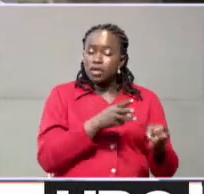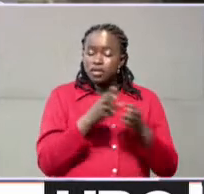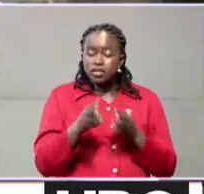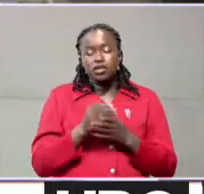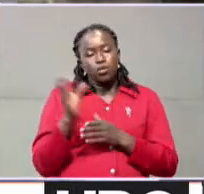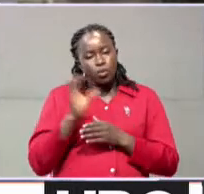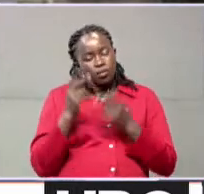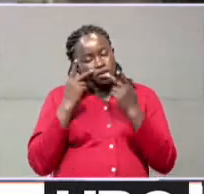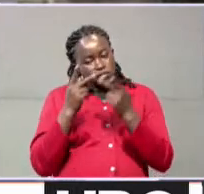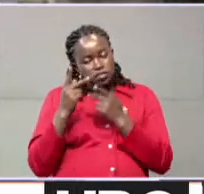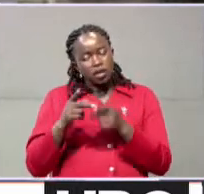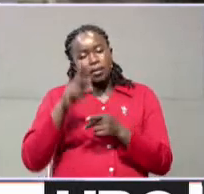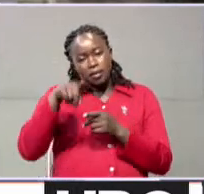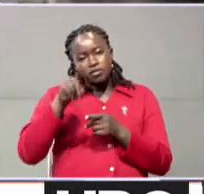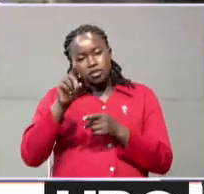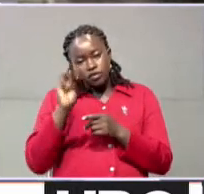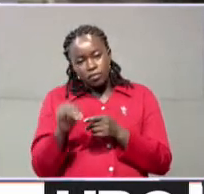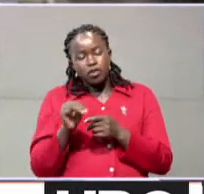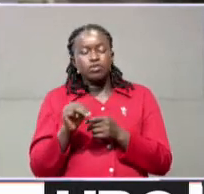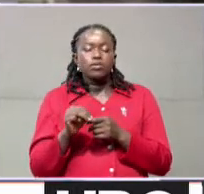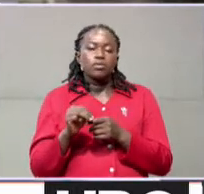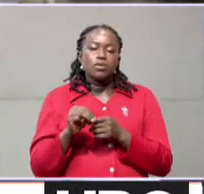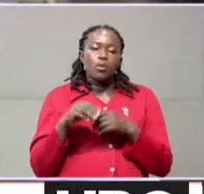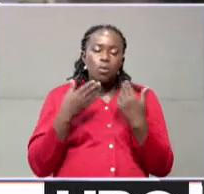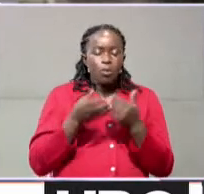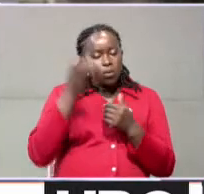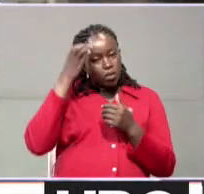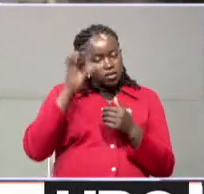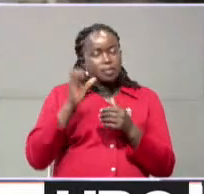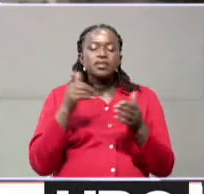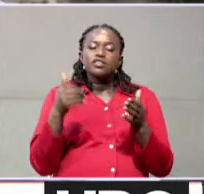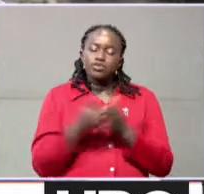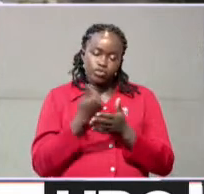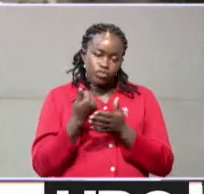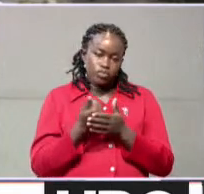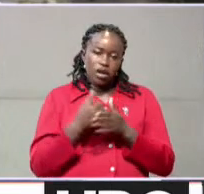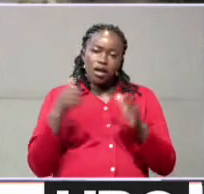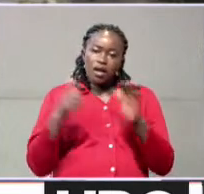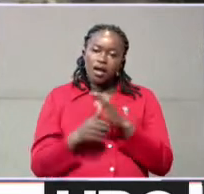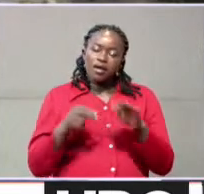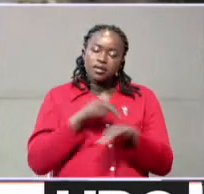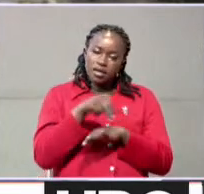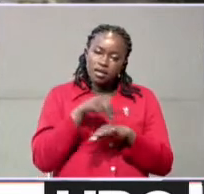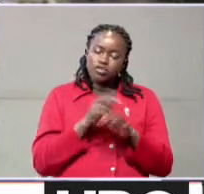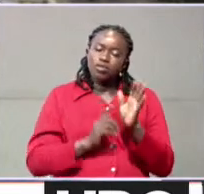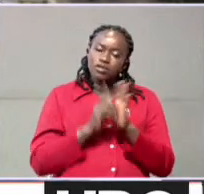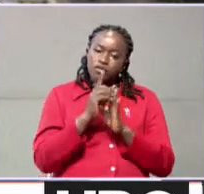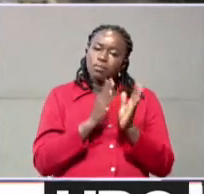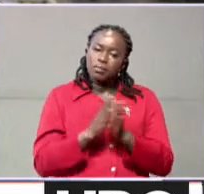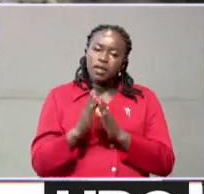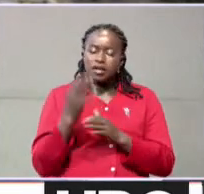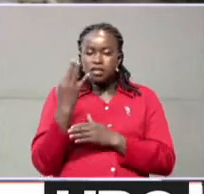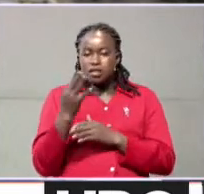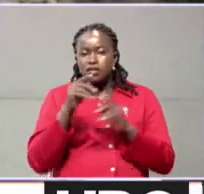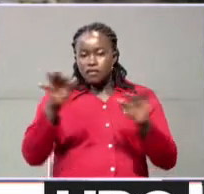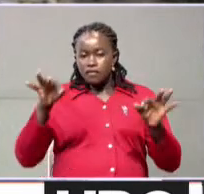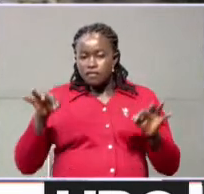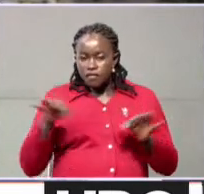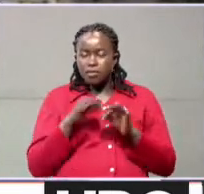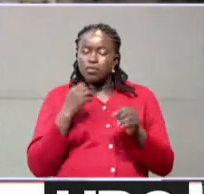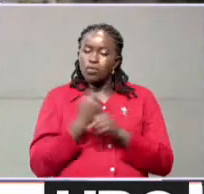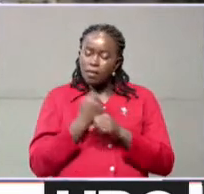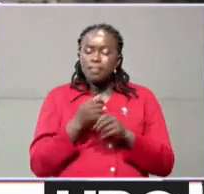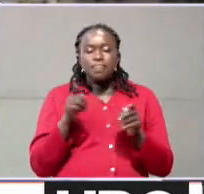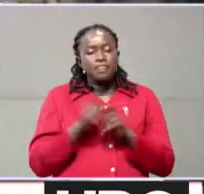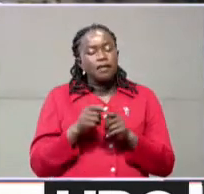committee observes that paris development model or concept is new under the national development plan 3 framework and it